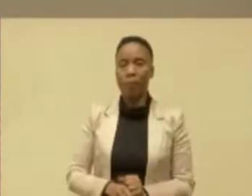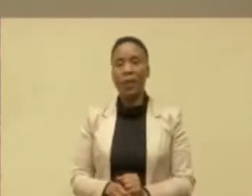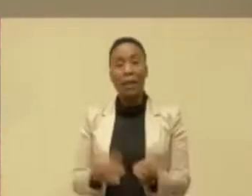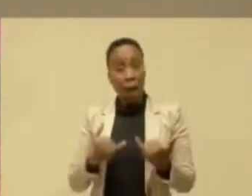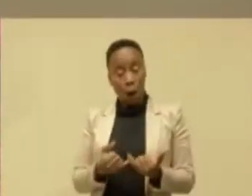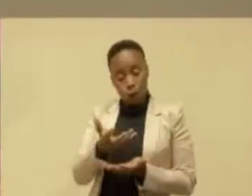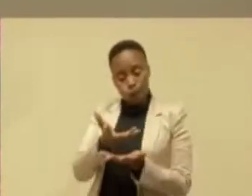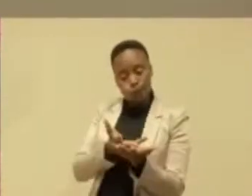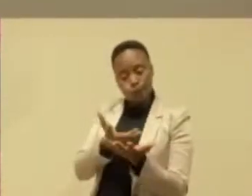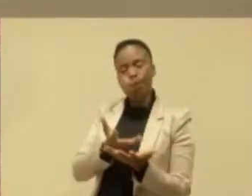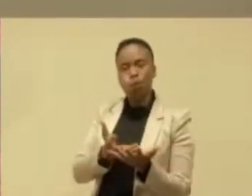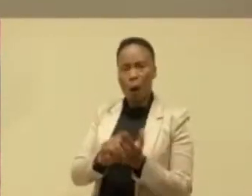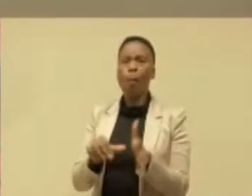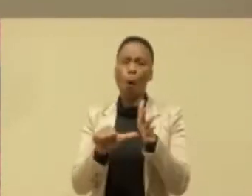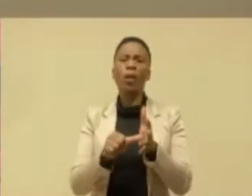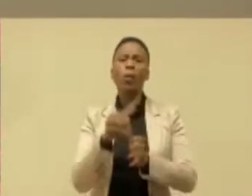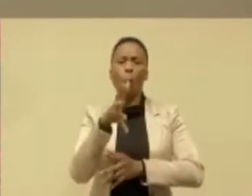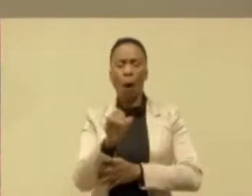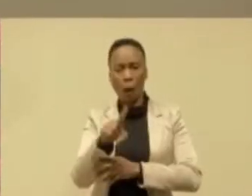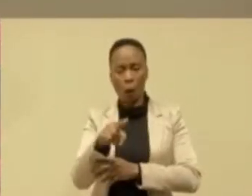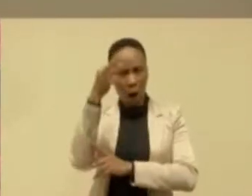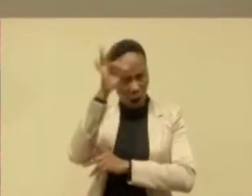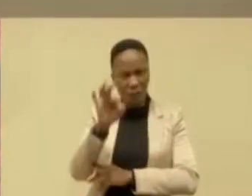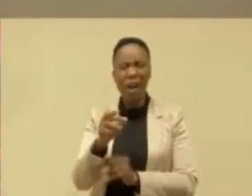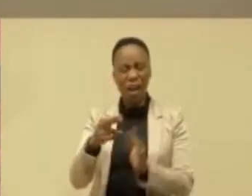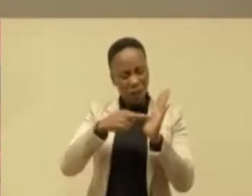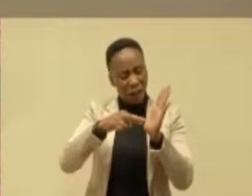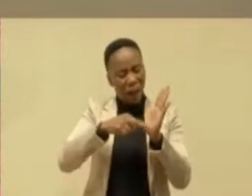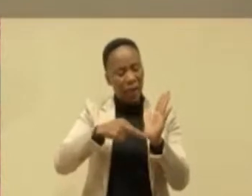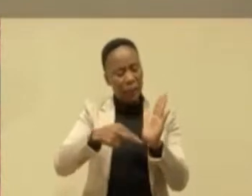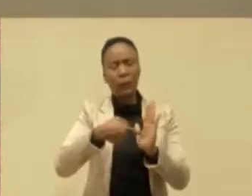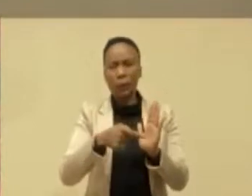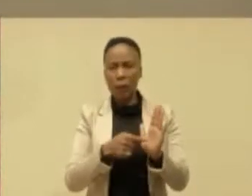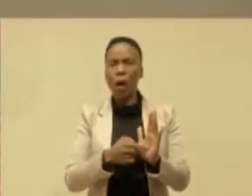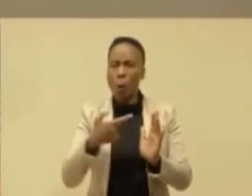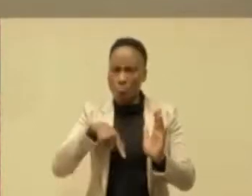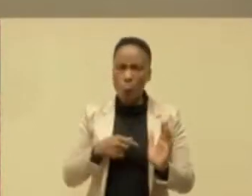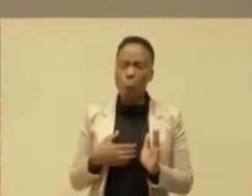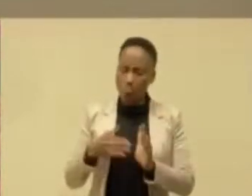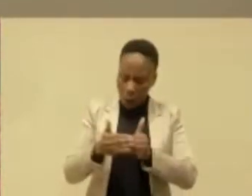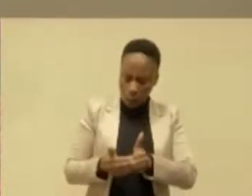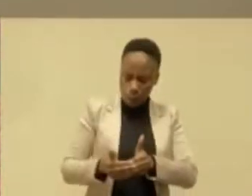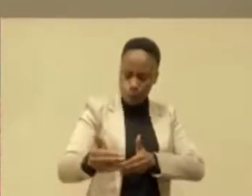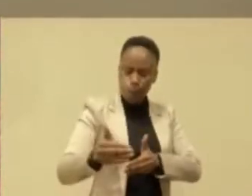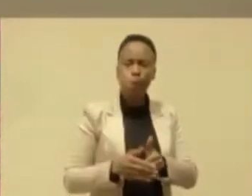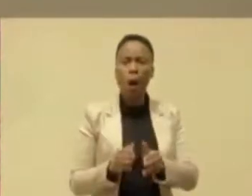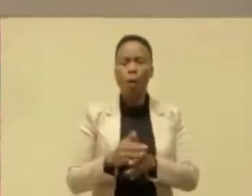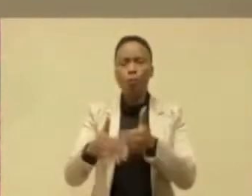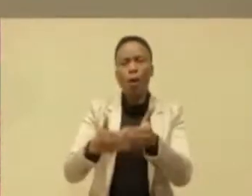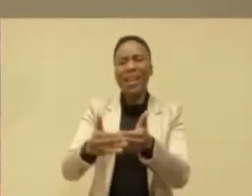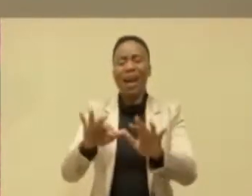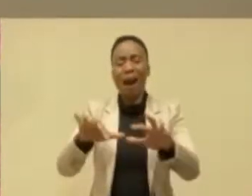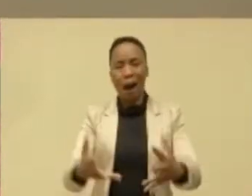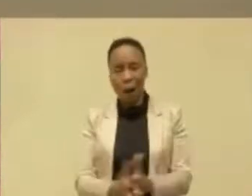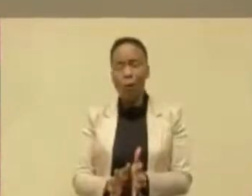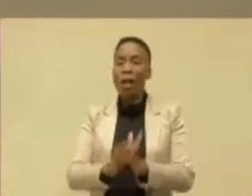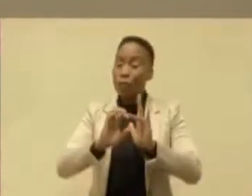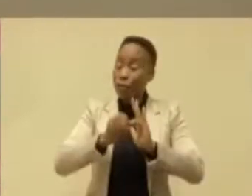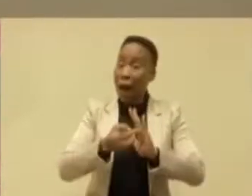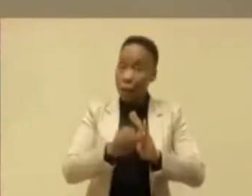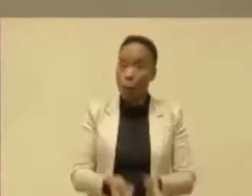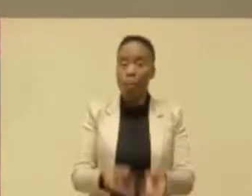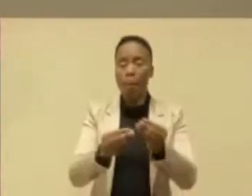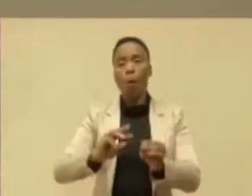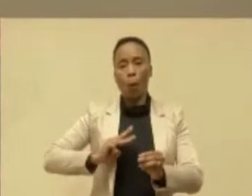will be important for government to reflect on how far we have gone as a province in our in our attempt to get women to